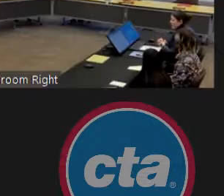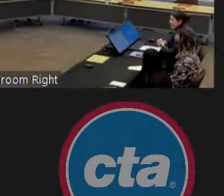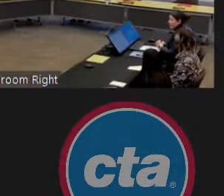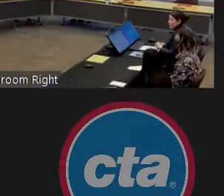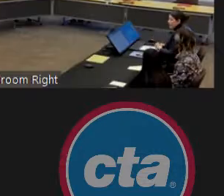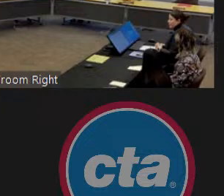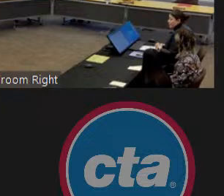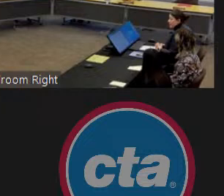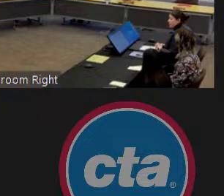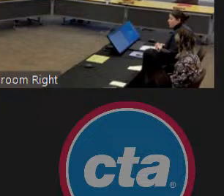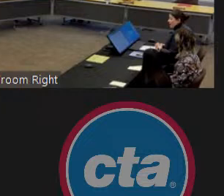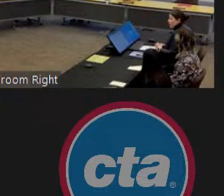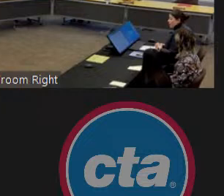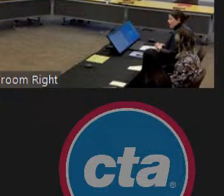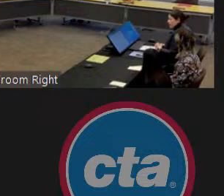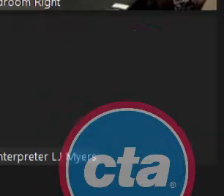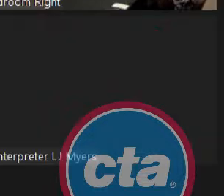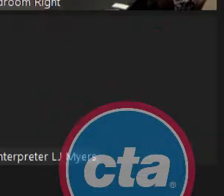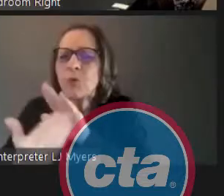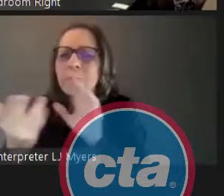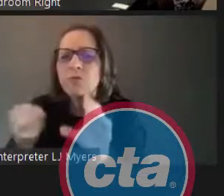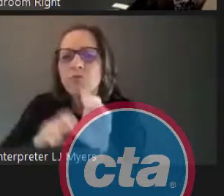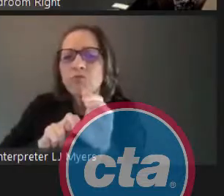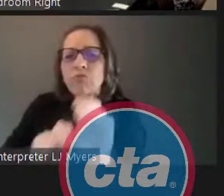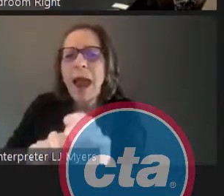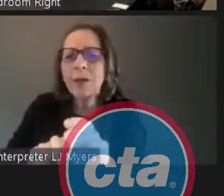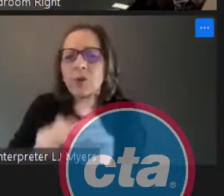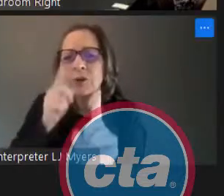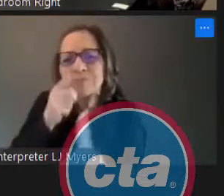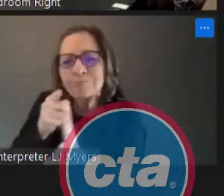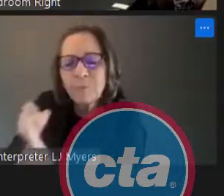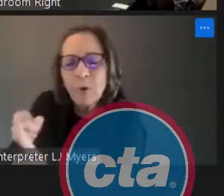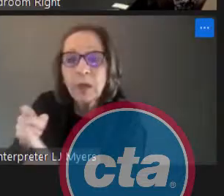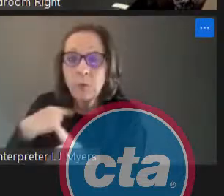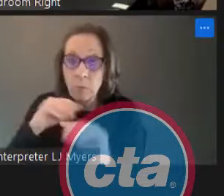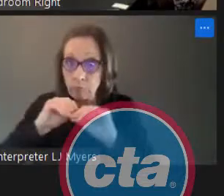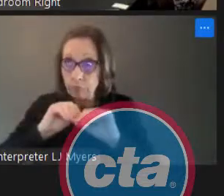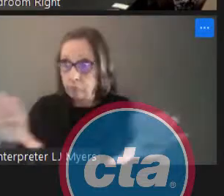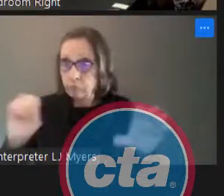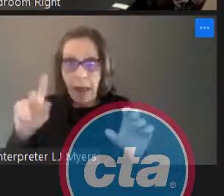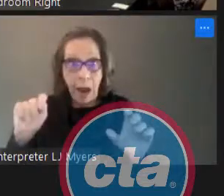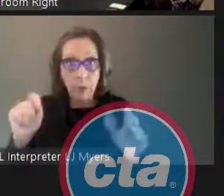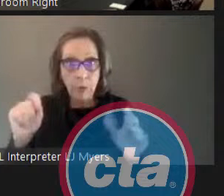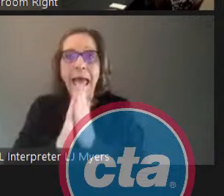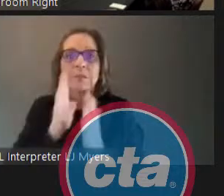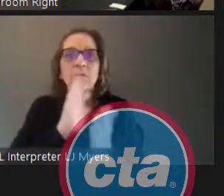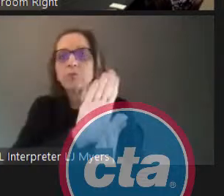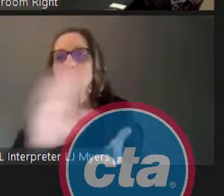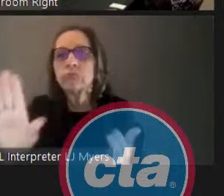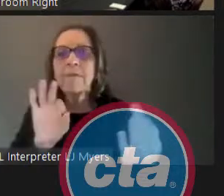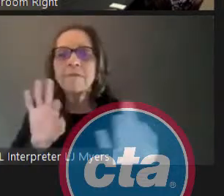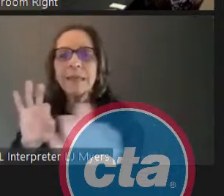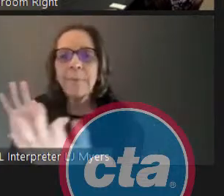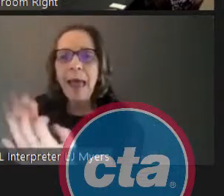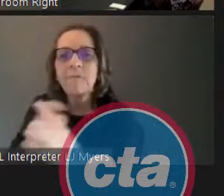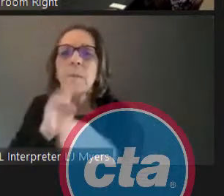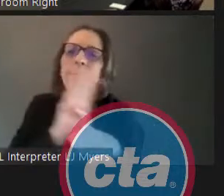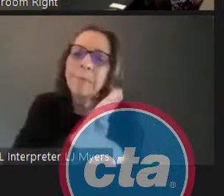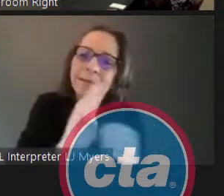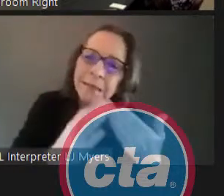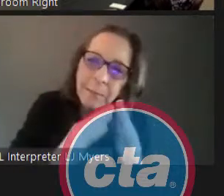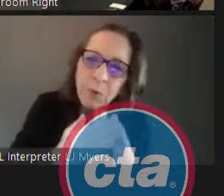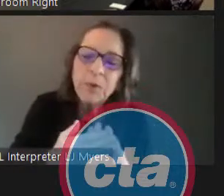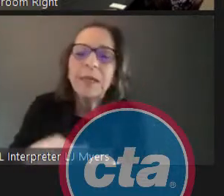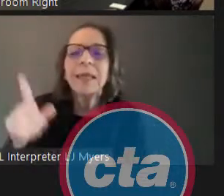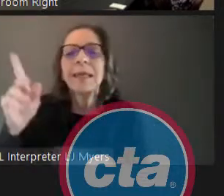as trying to address rider pain points. We'll put those out, and then we will ask for feedback from the business community,